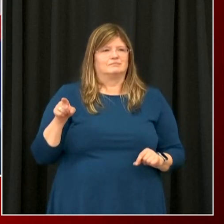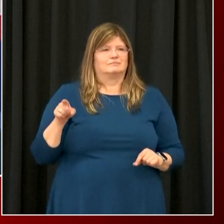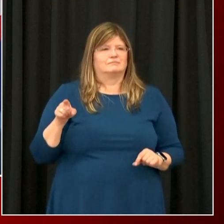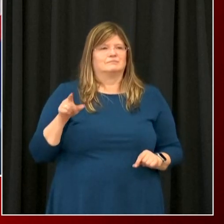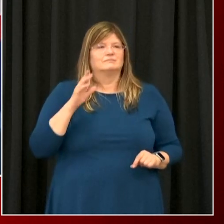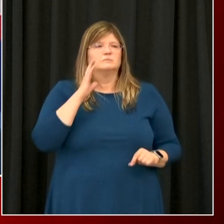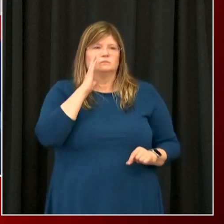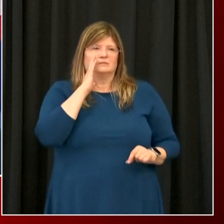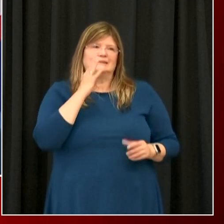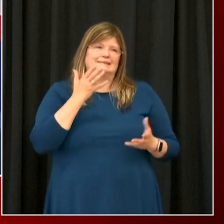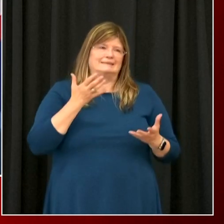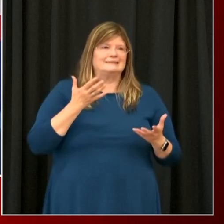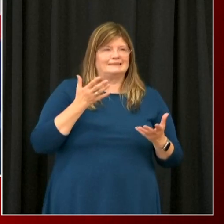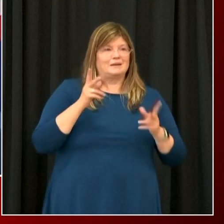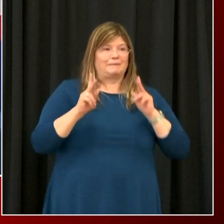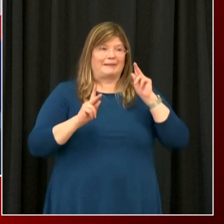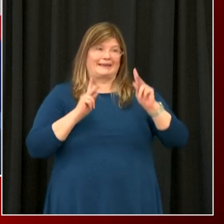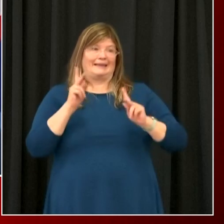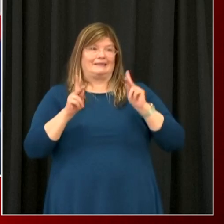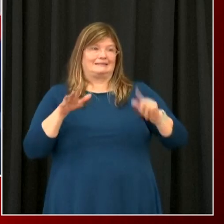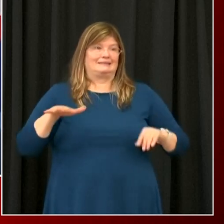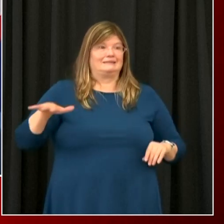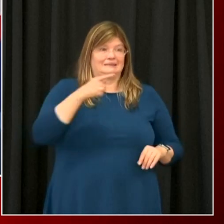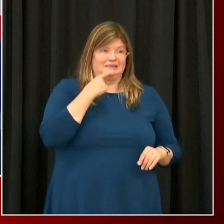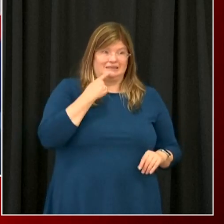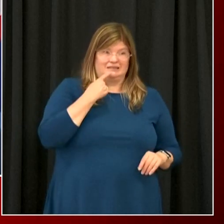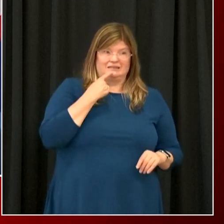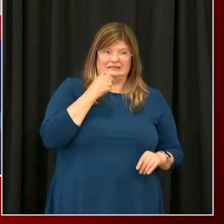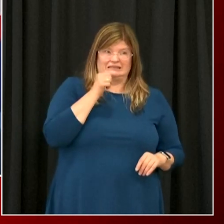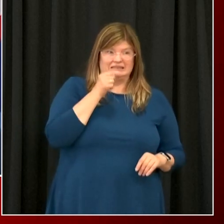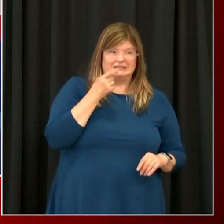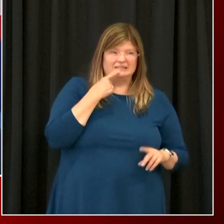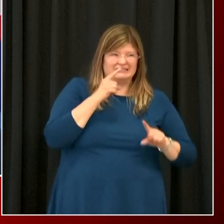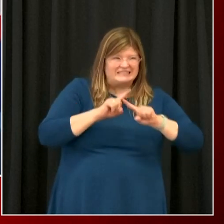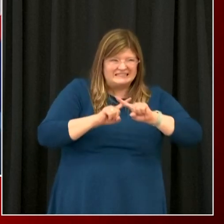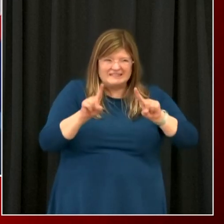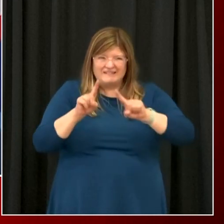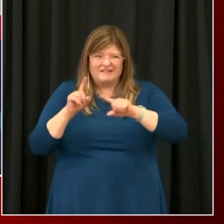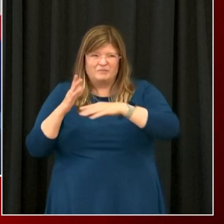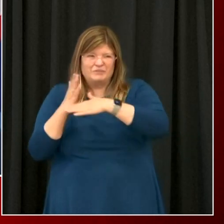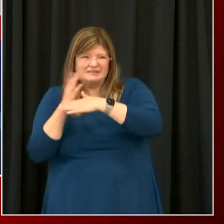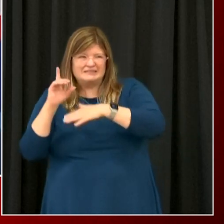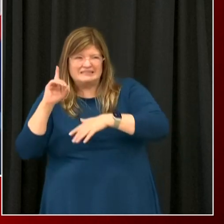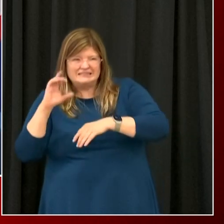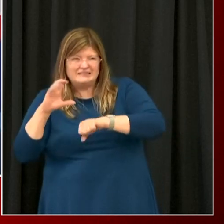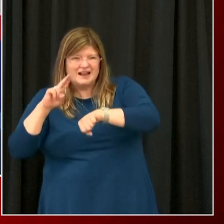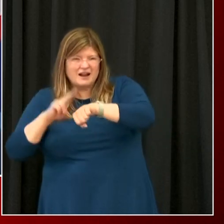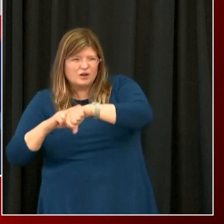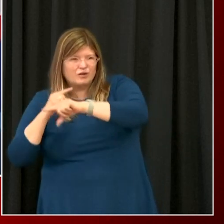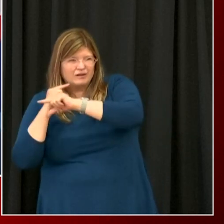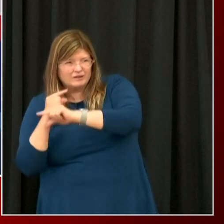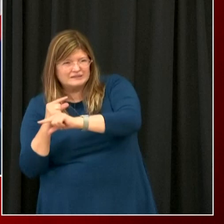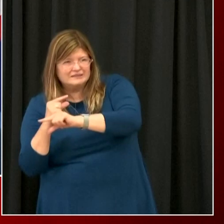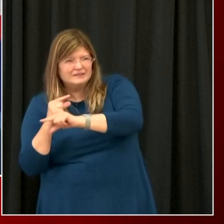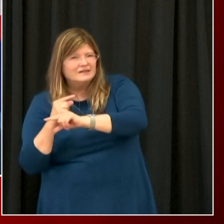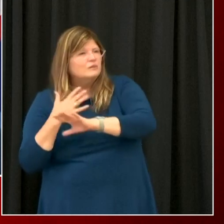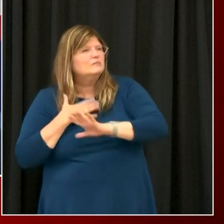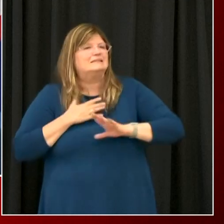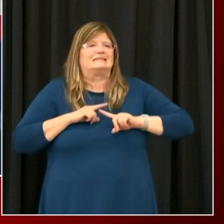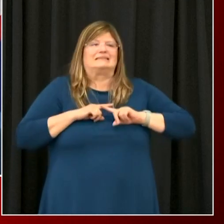who are watching, they may not make the distinction about the DC National Guard is different from state